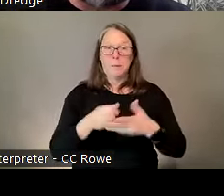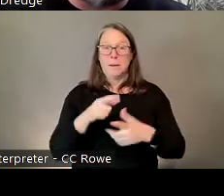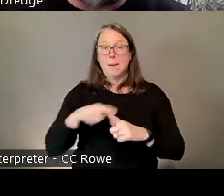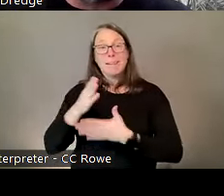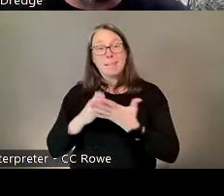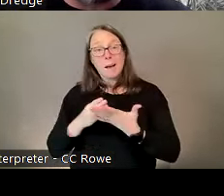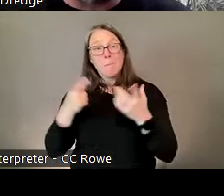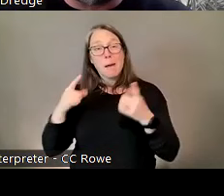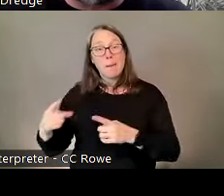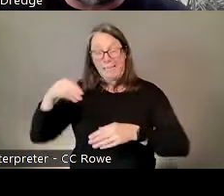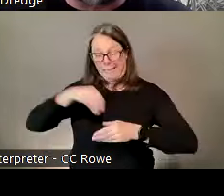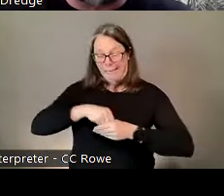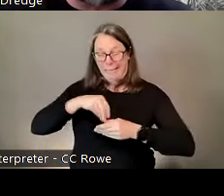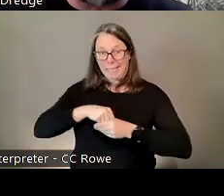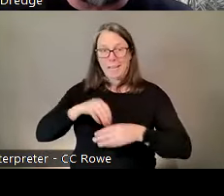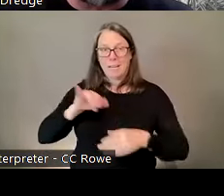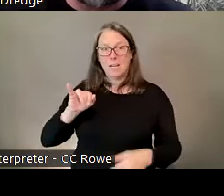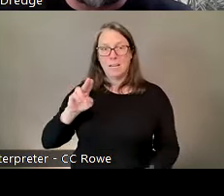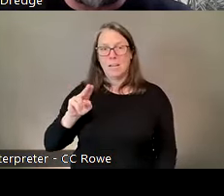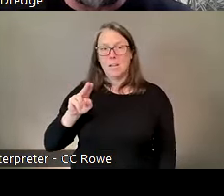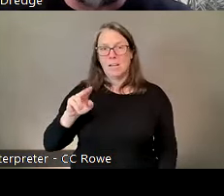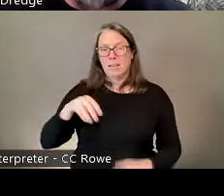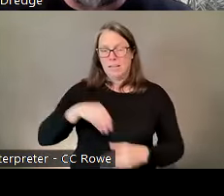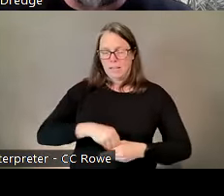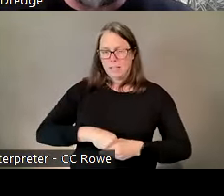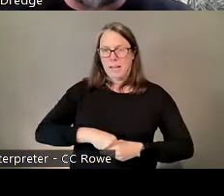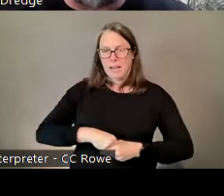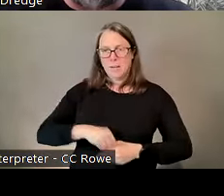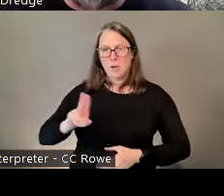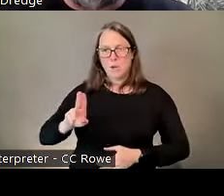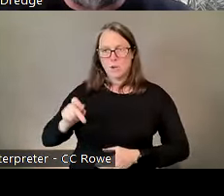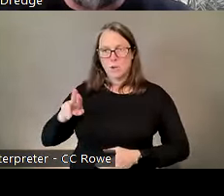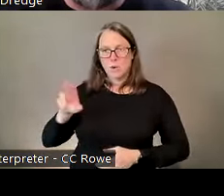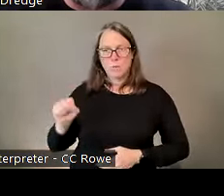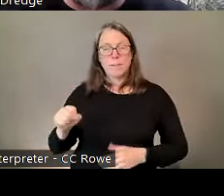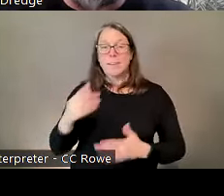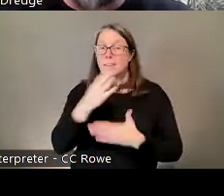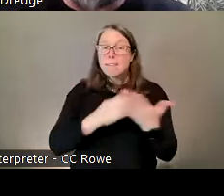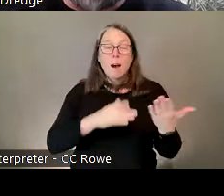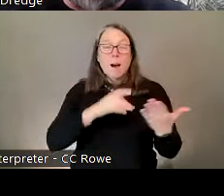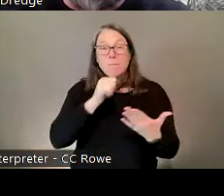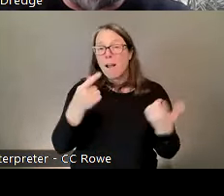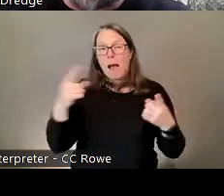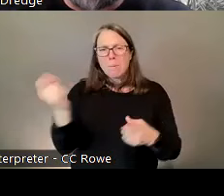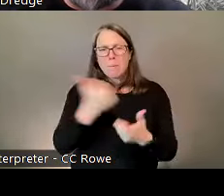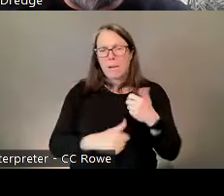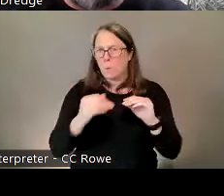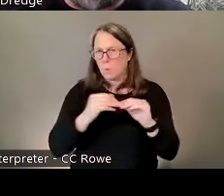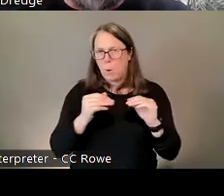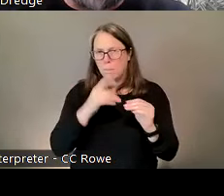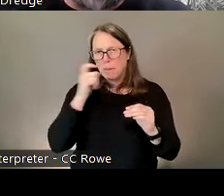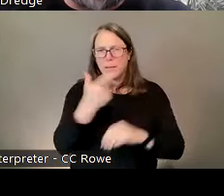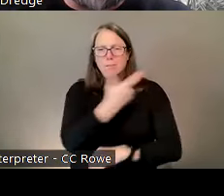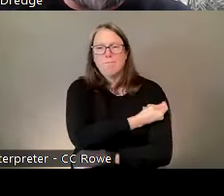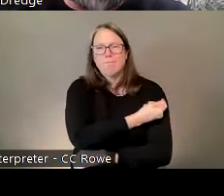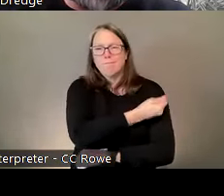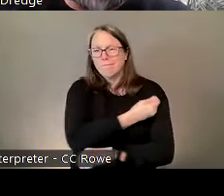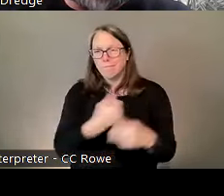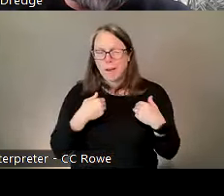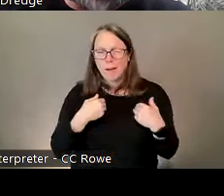of don't happen anymore because of vaccination. So rubella, which is German measles, is very rare. This